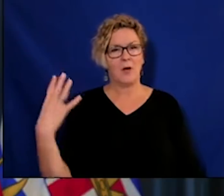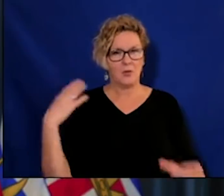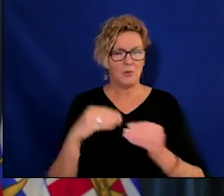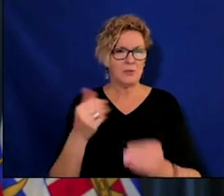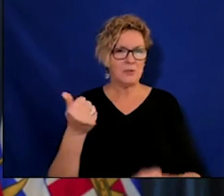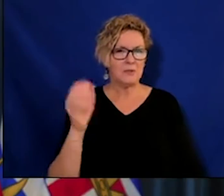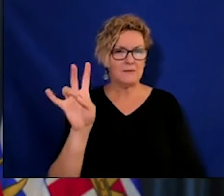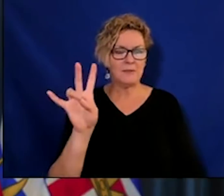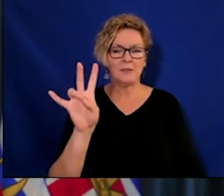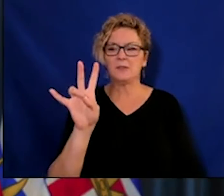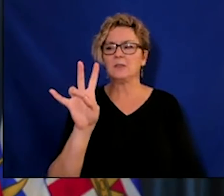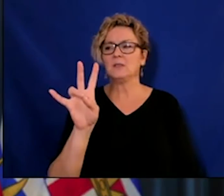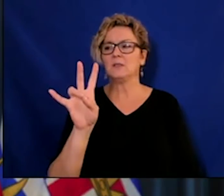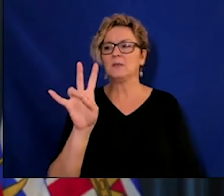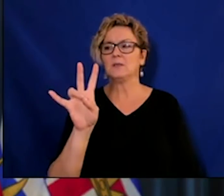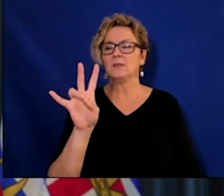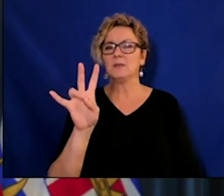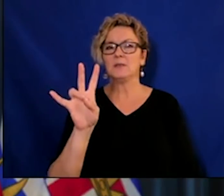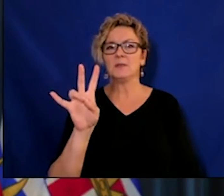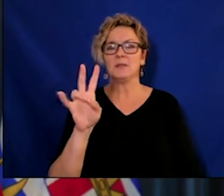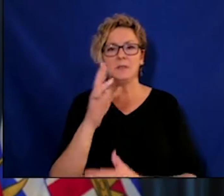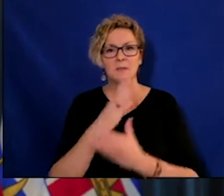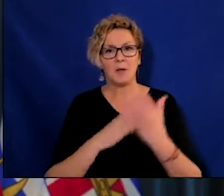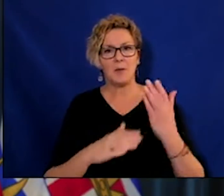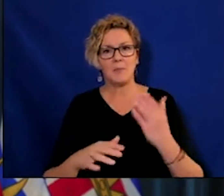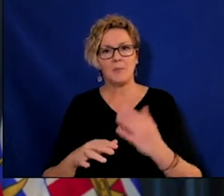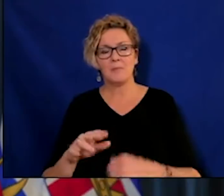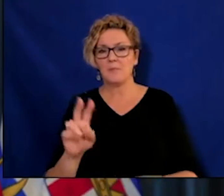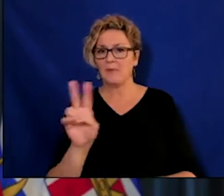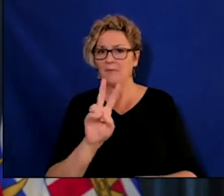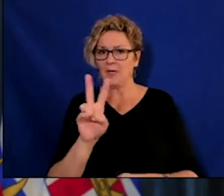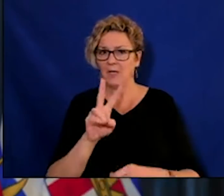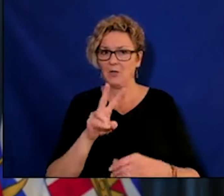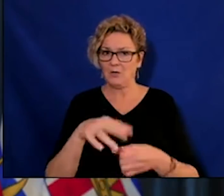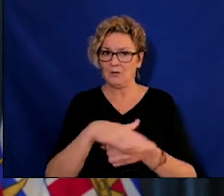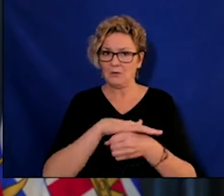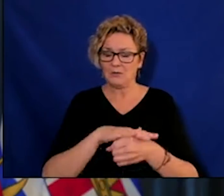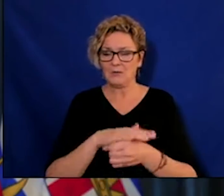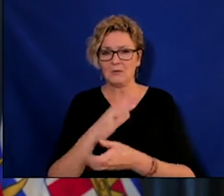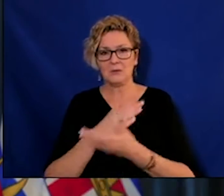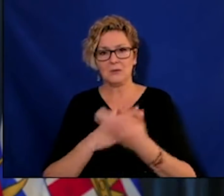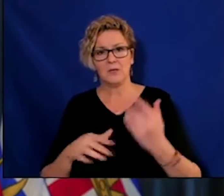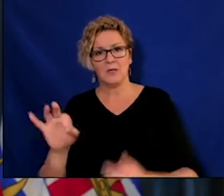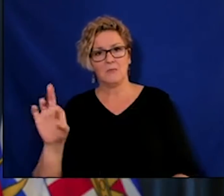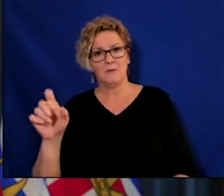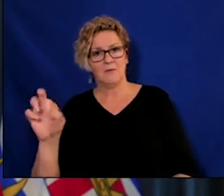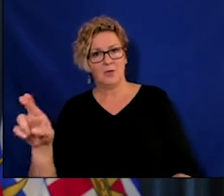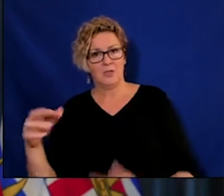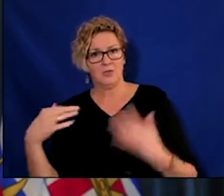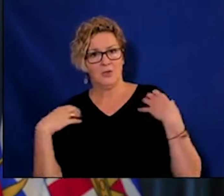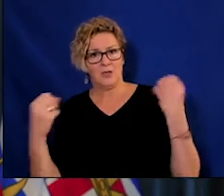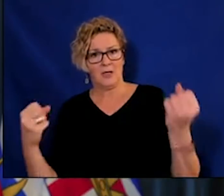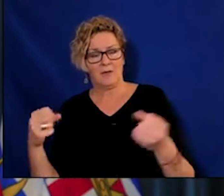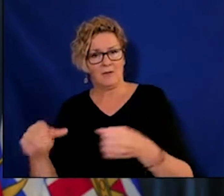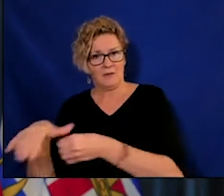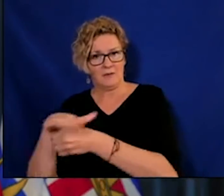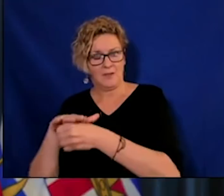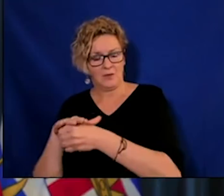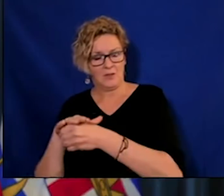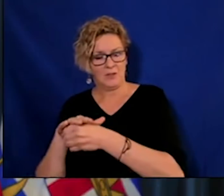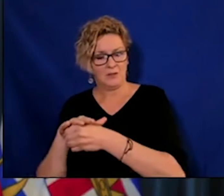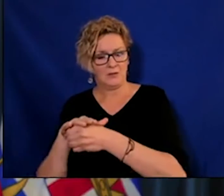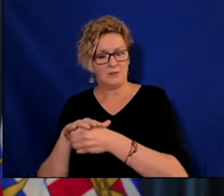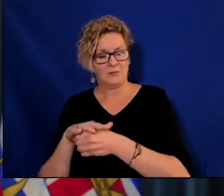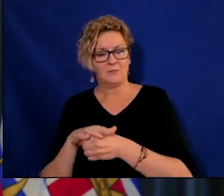the Vancouver Coastal Health region, and I think I speak for everyone in the province when I say that